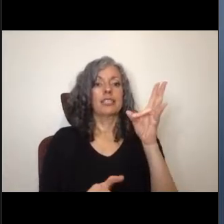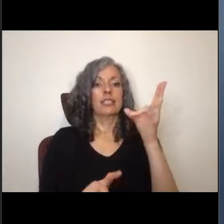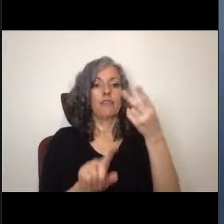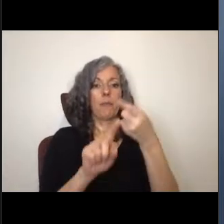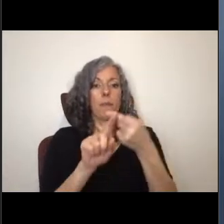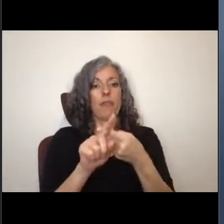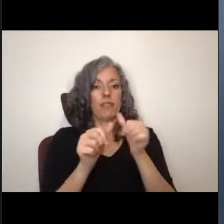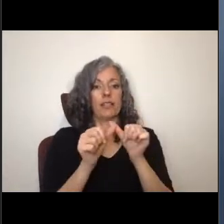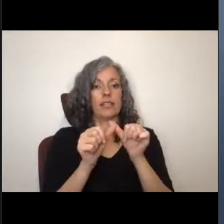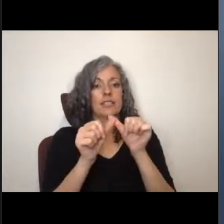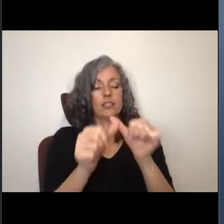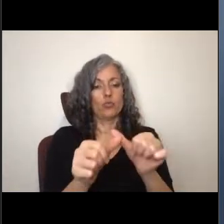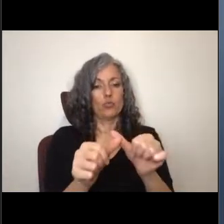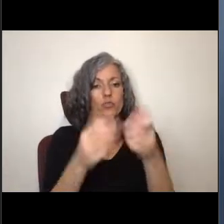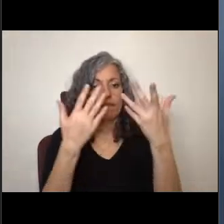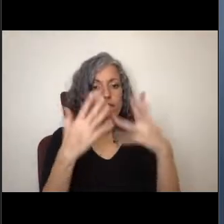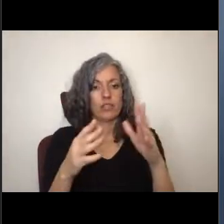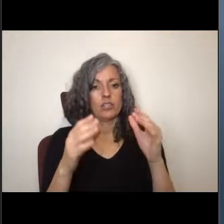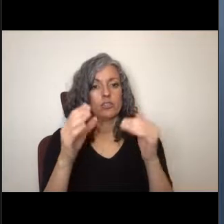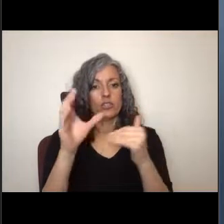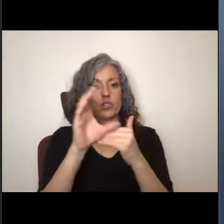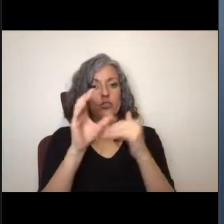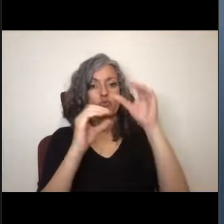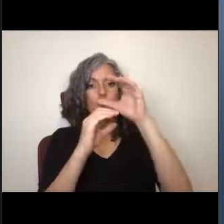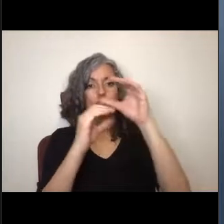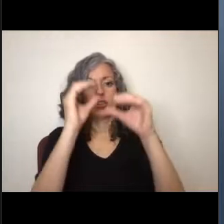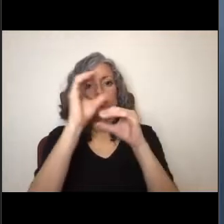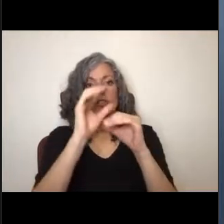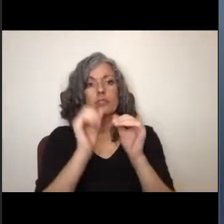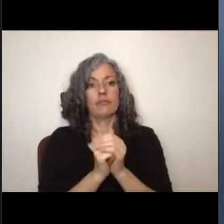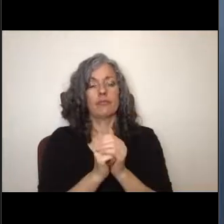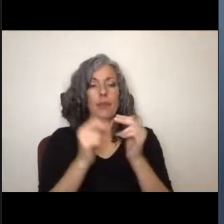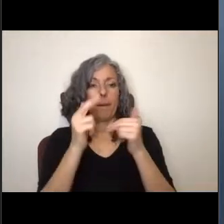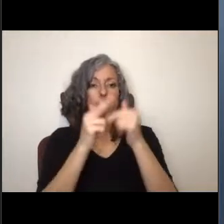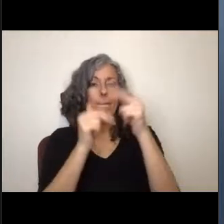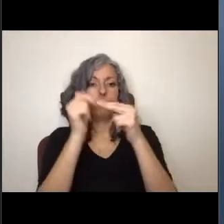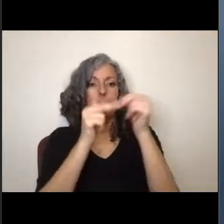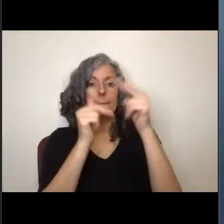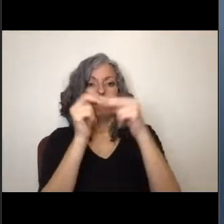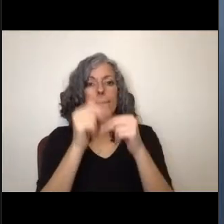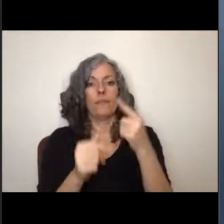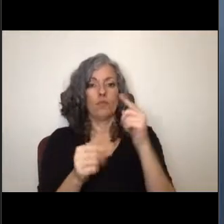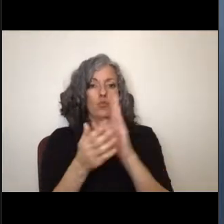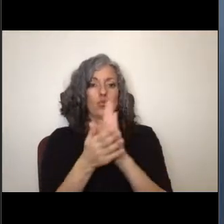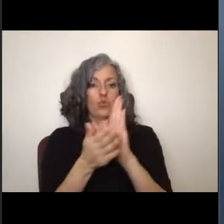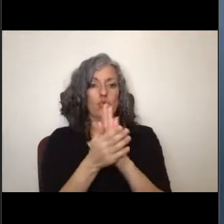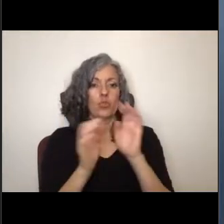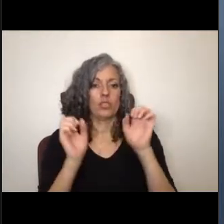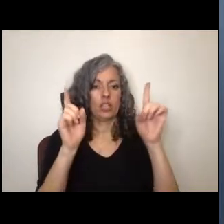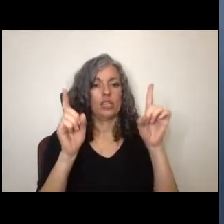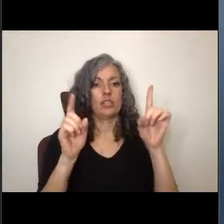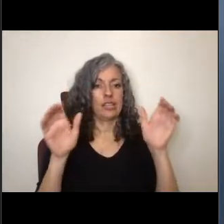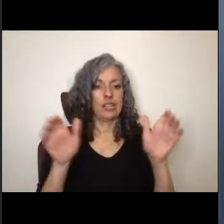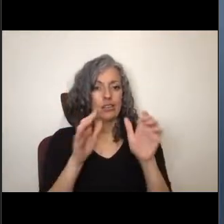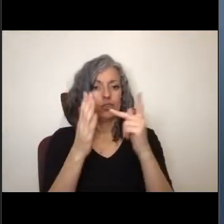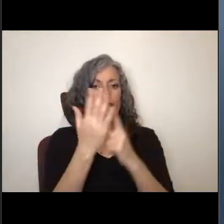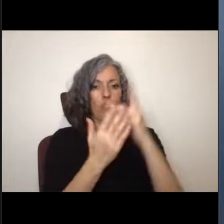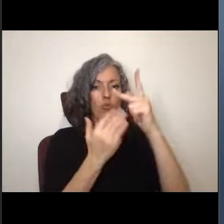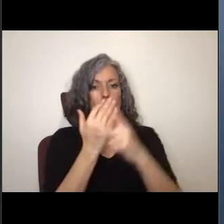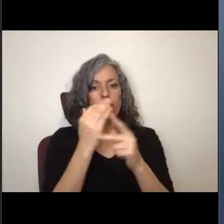the construction non-infrastructure phase of the Pasadena Safe Routes to School Education and Encouragement Program